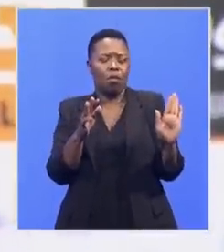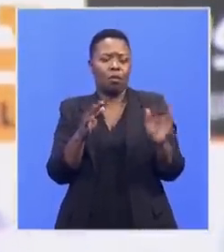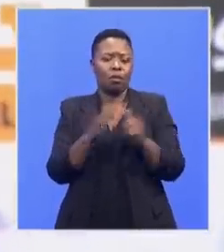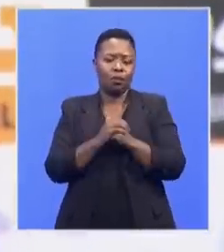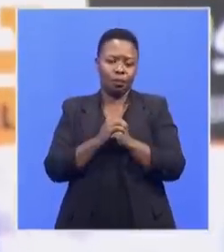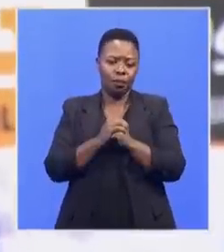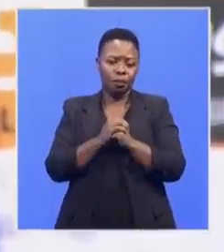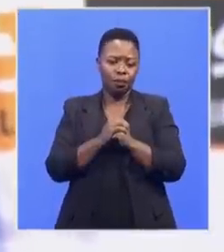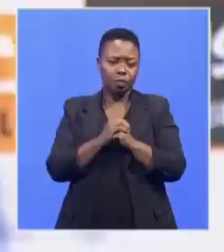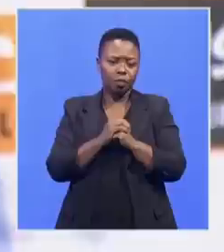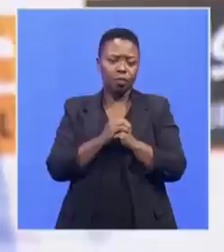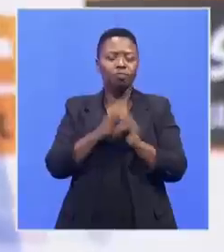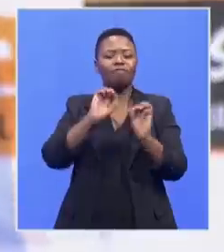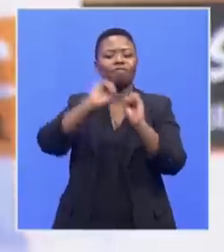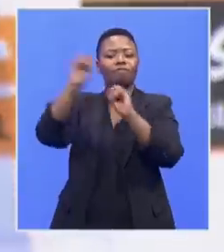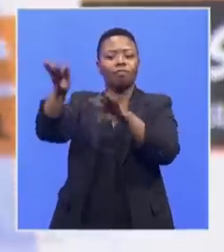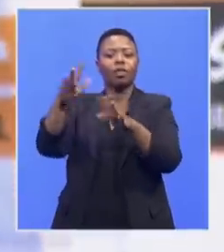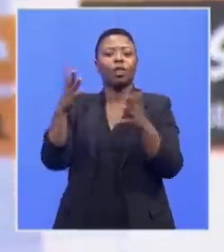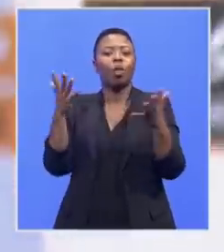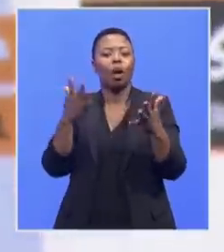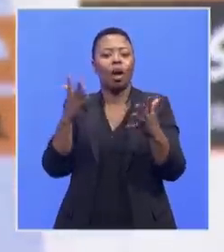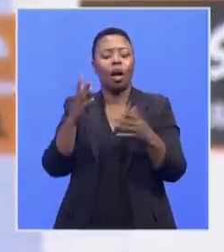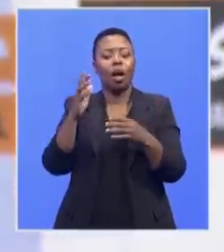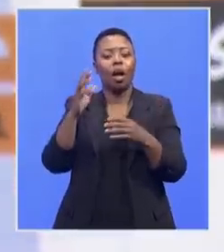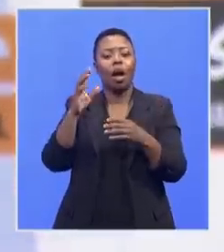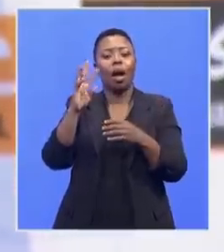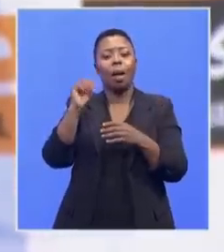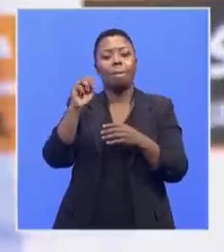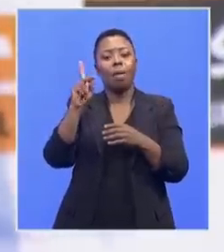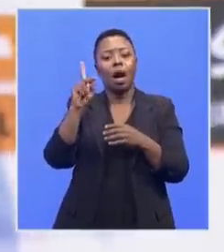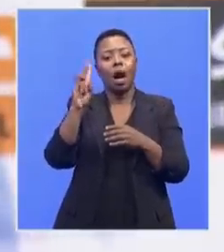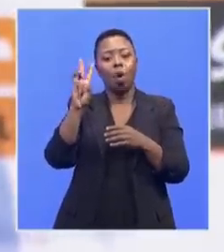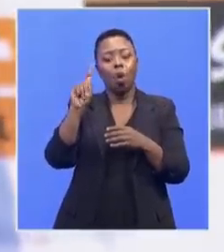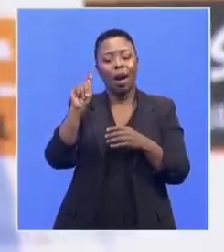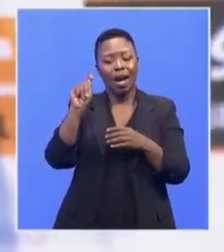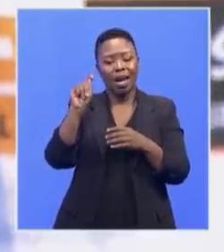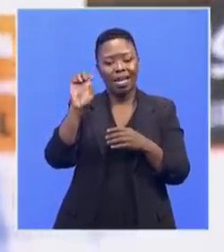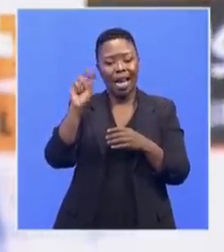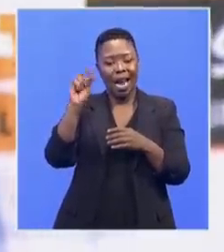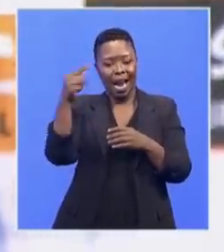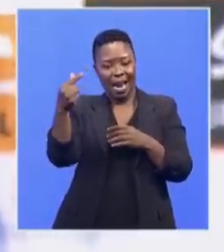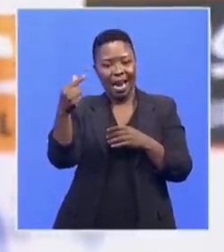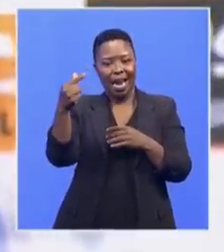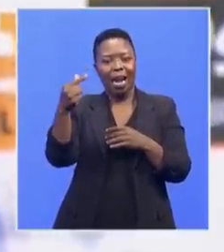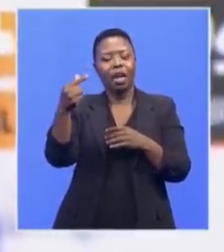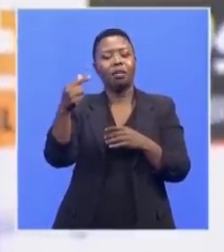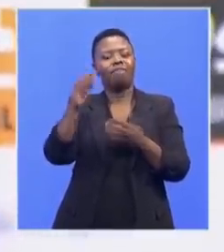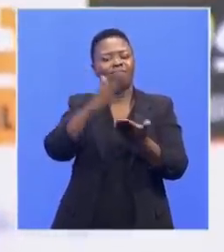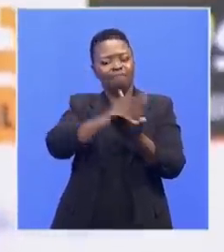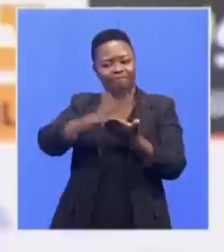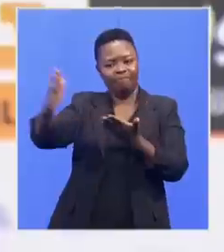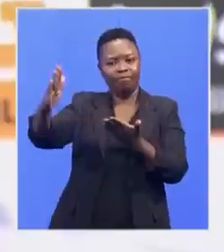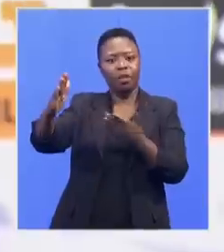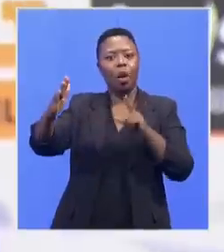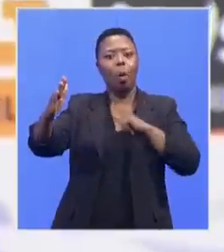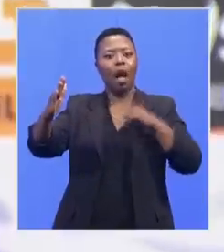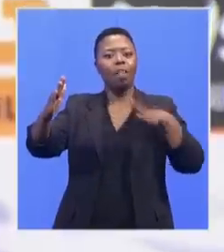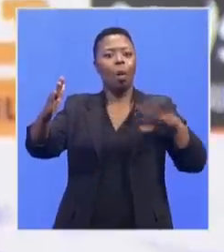of Makweteng to clear the area for white people to settle in.